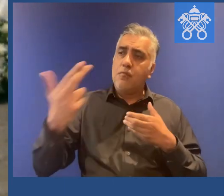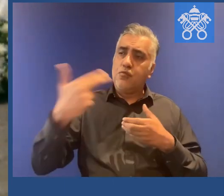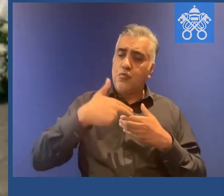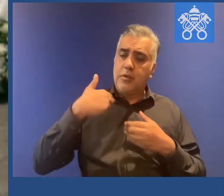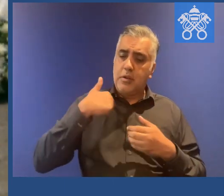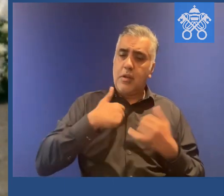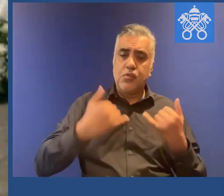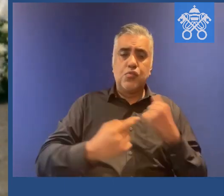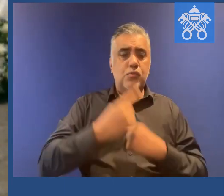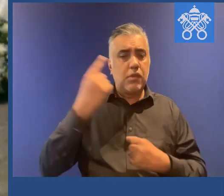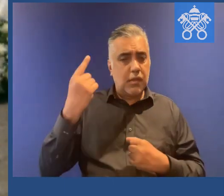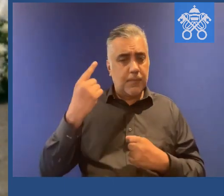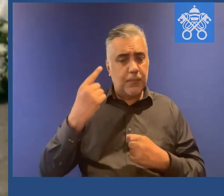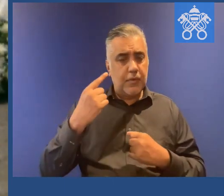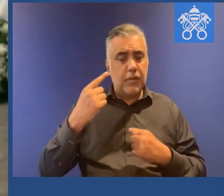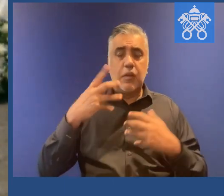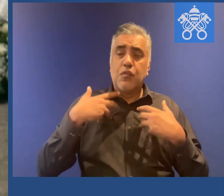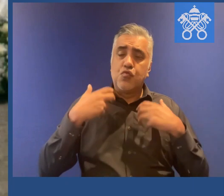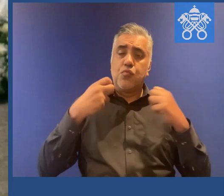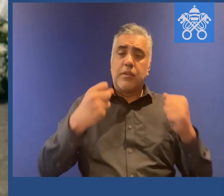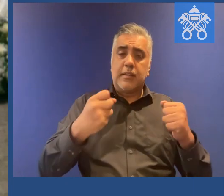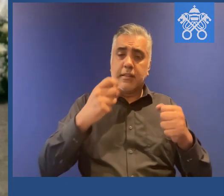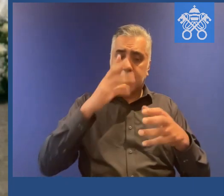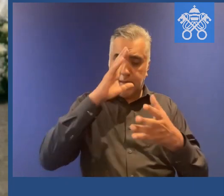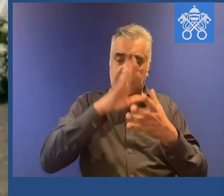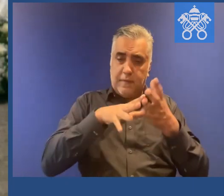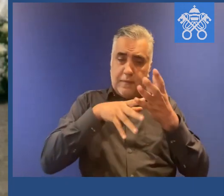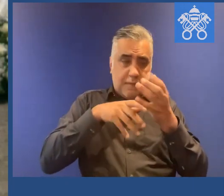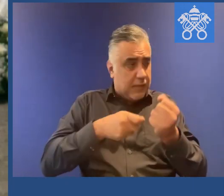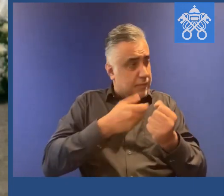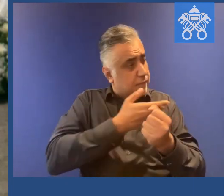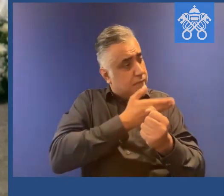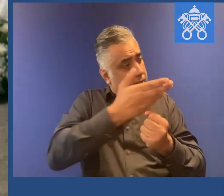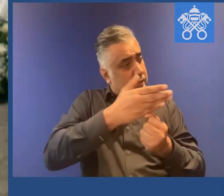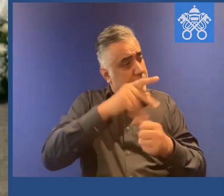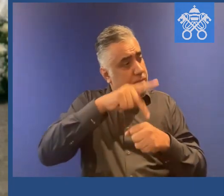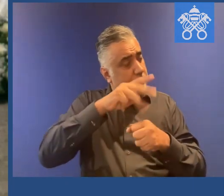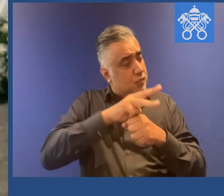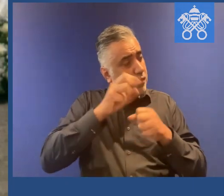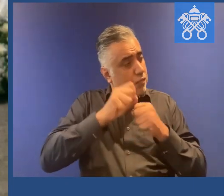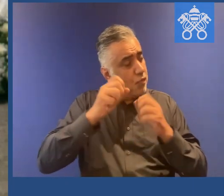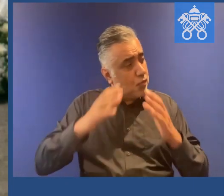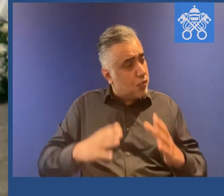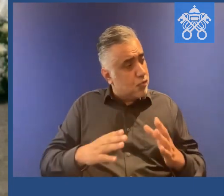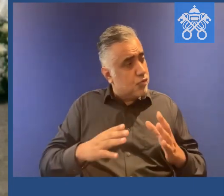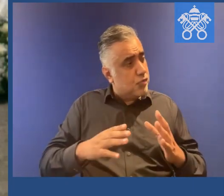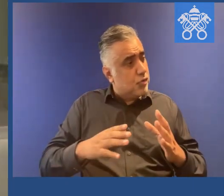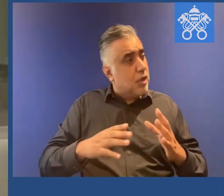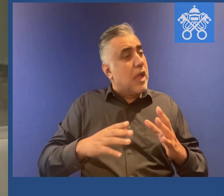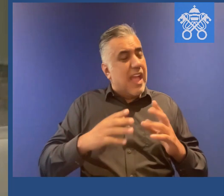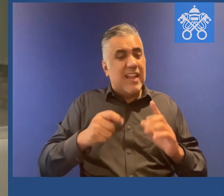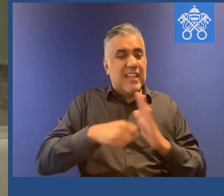us today, strengthening the faith of these pastoral workers and enkindling